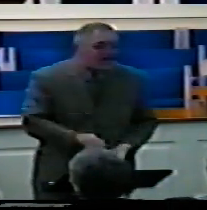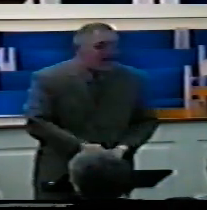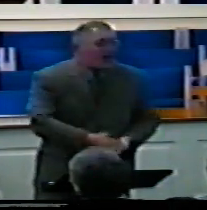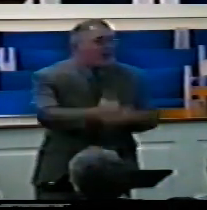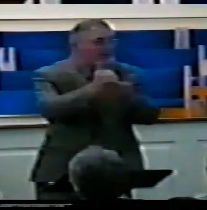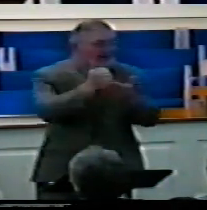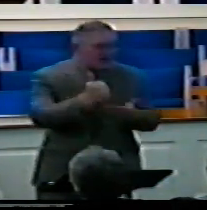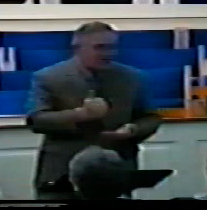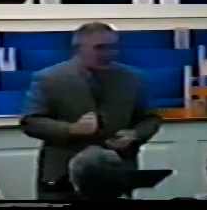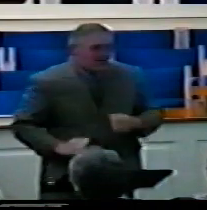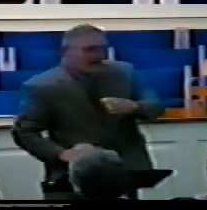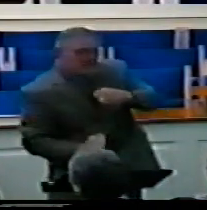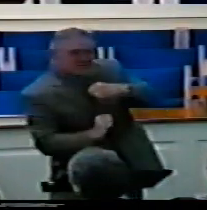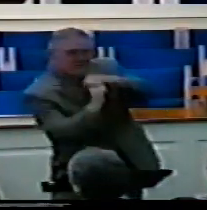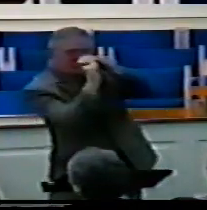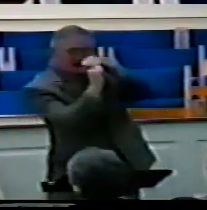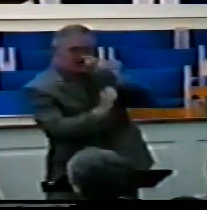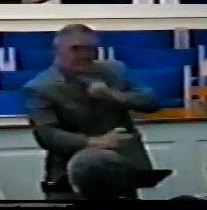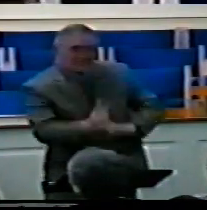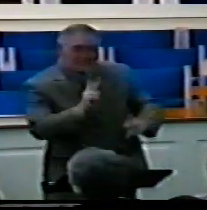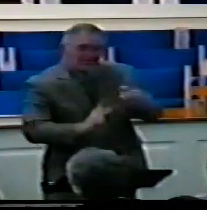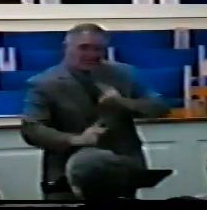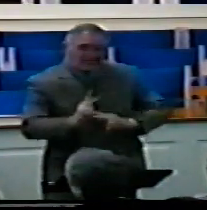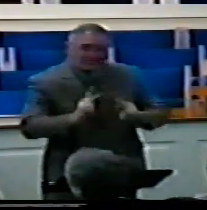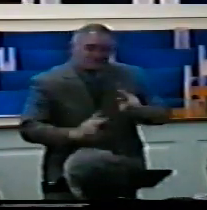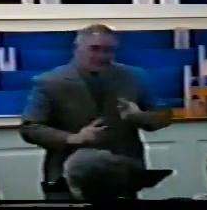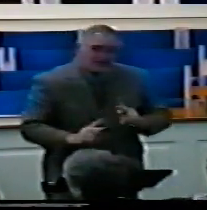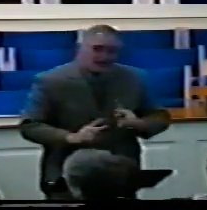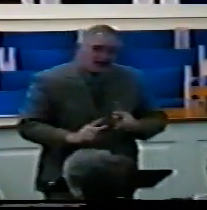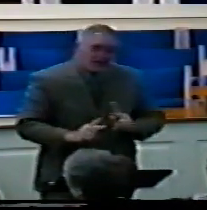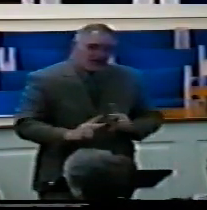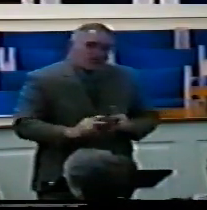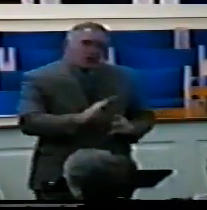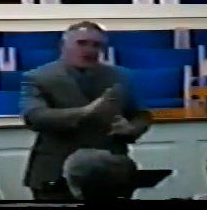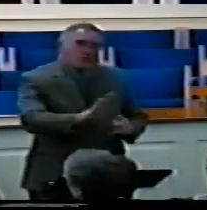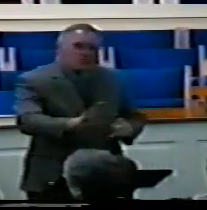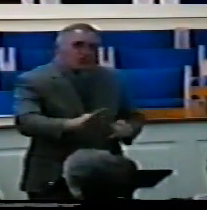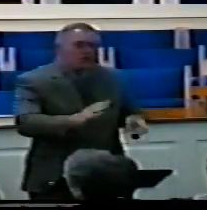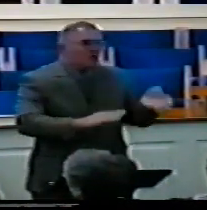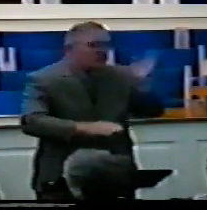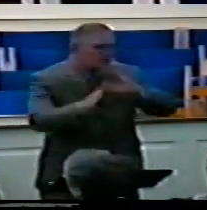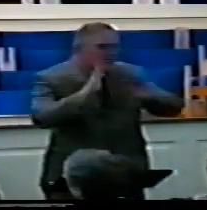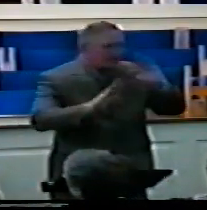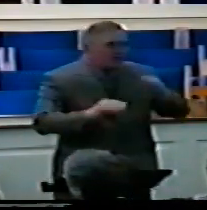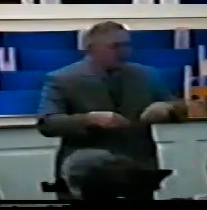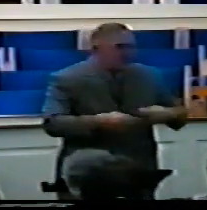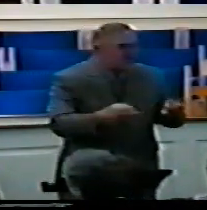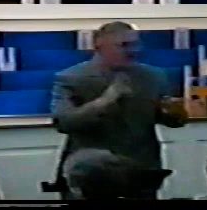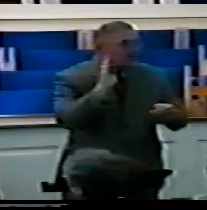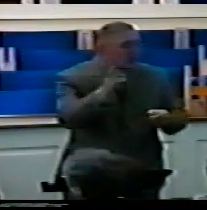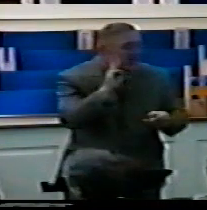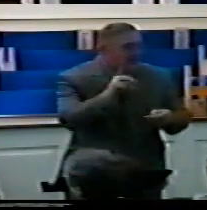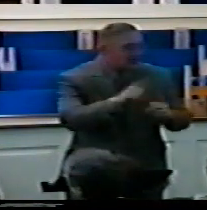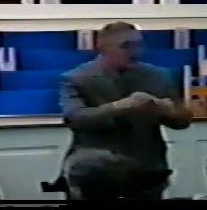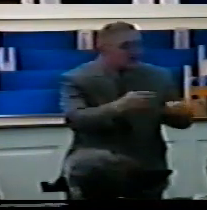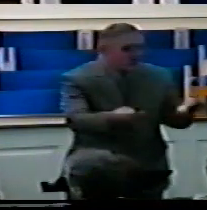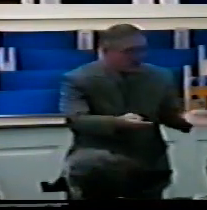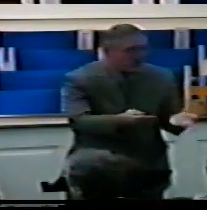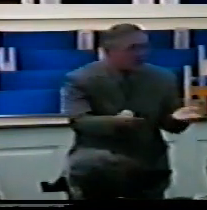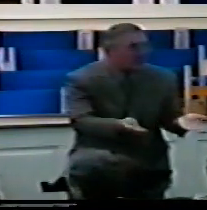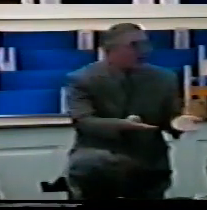reinforcing. Do you know what your trials will do for you? It'll give you a witness to encourage somebody along the